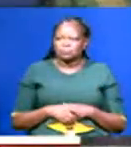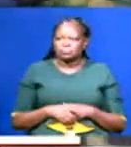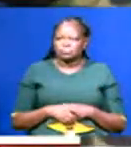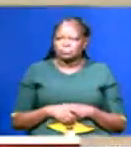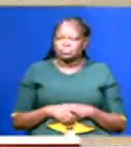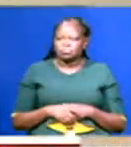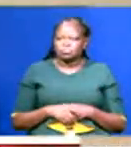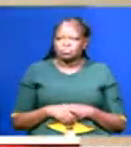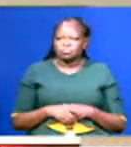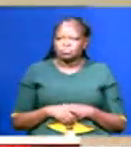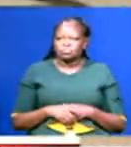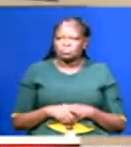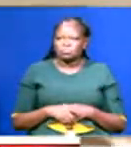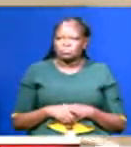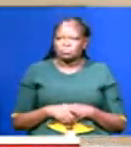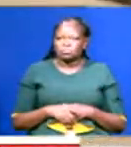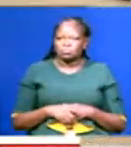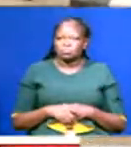defended.